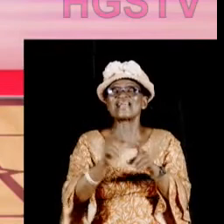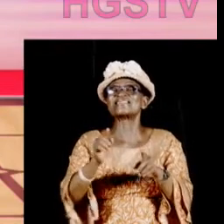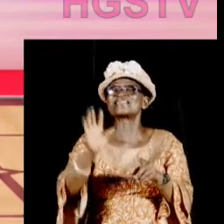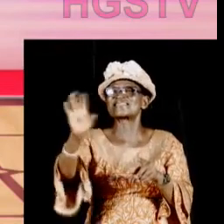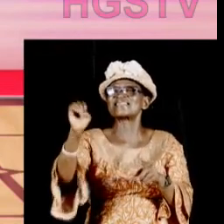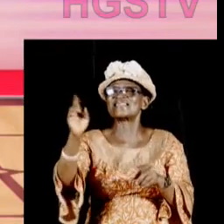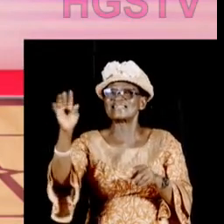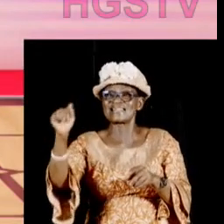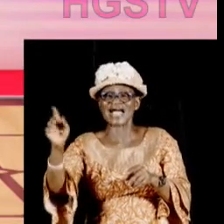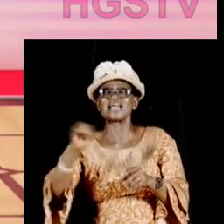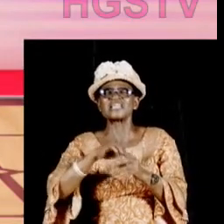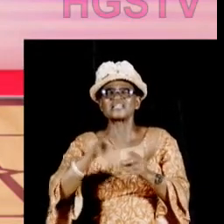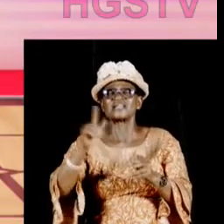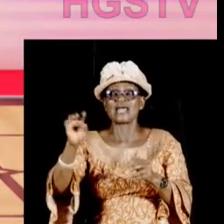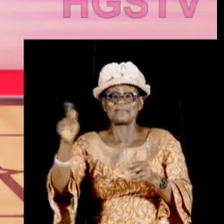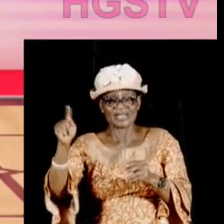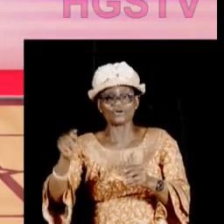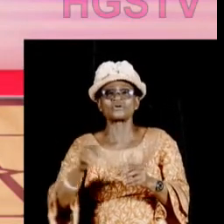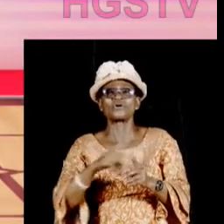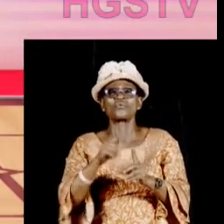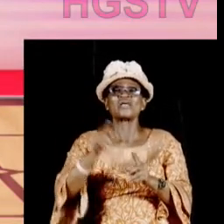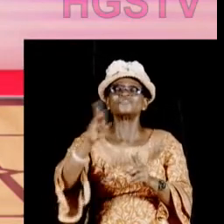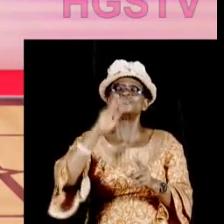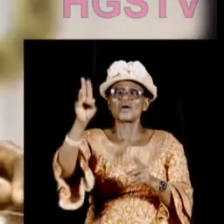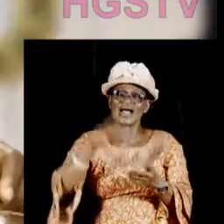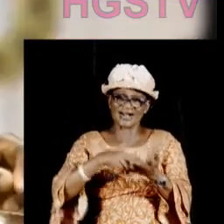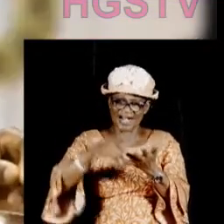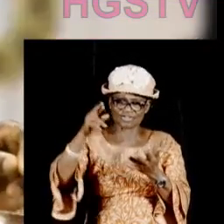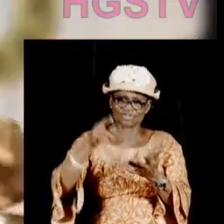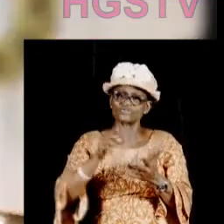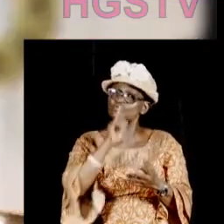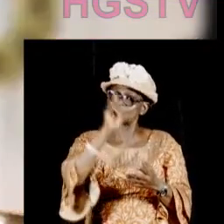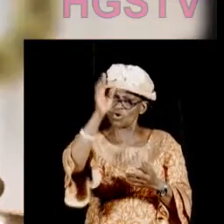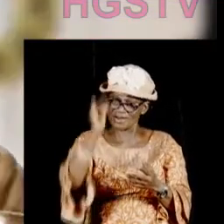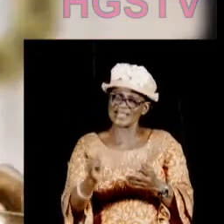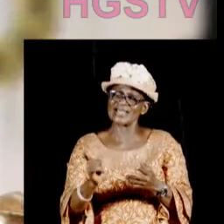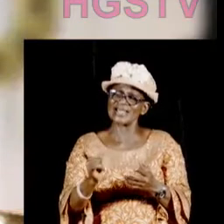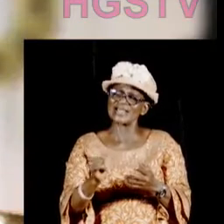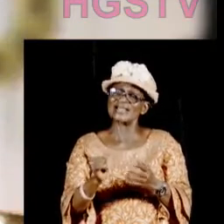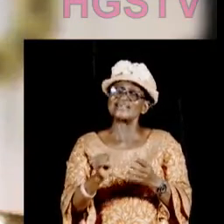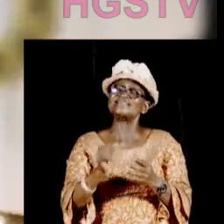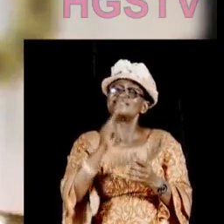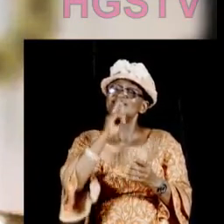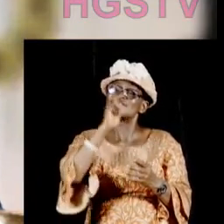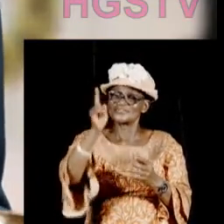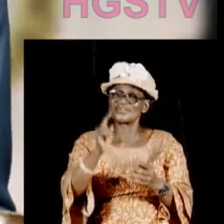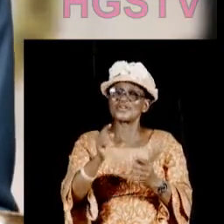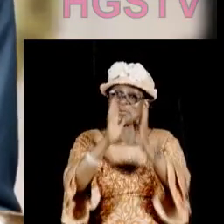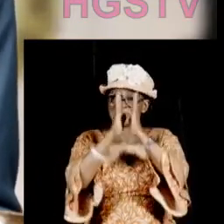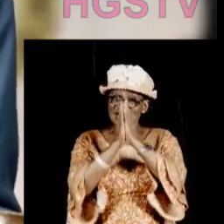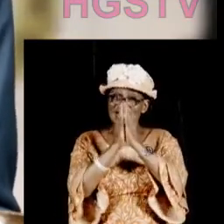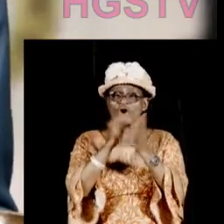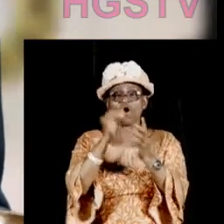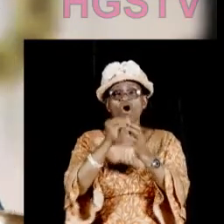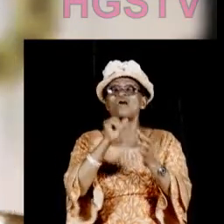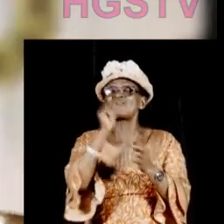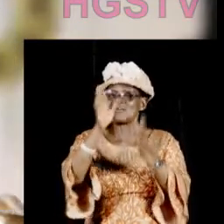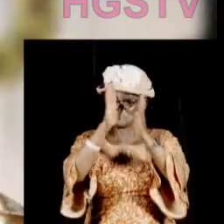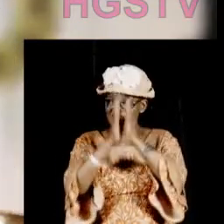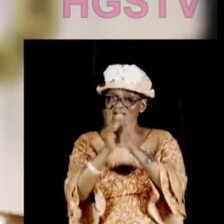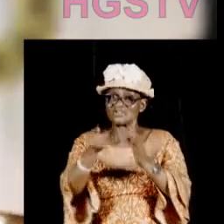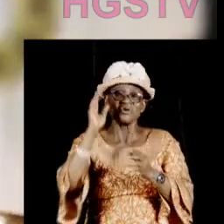Lebanon. When you are righteous, definitely, prayer or no prayer, you will flourish. And by the